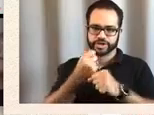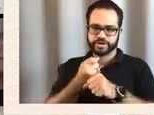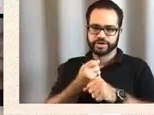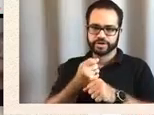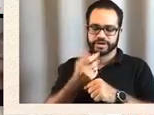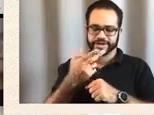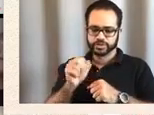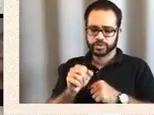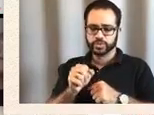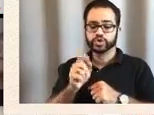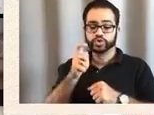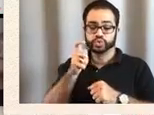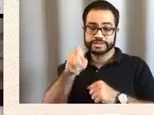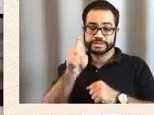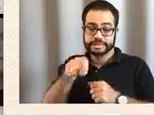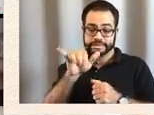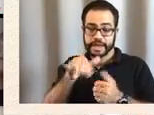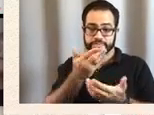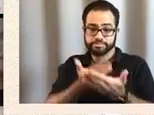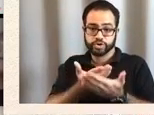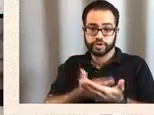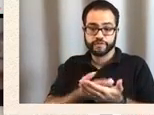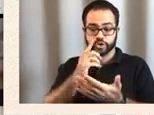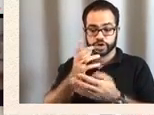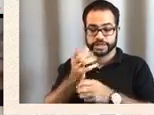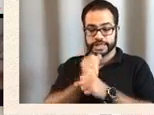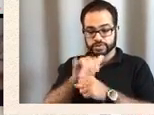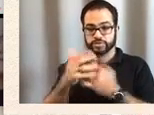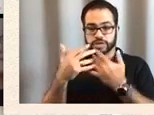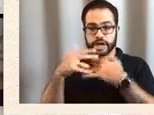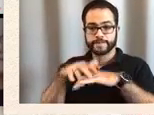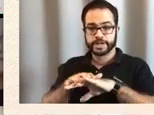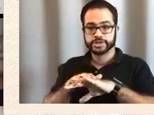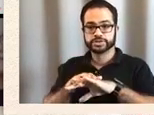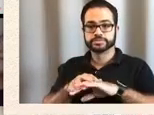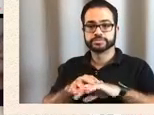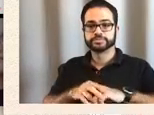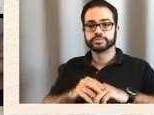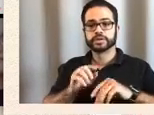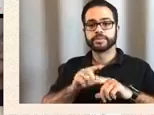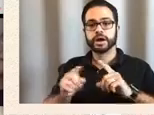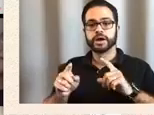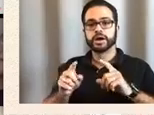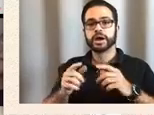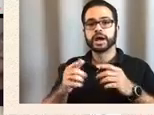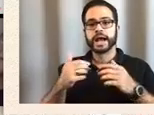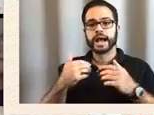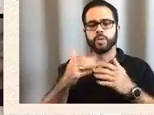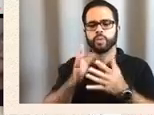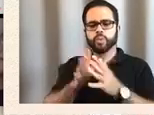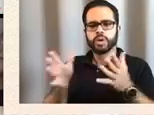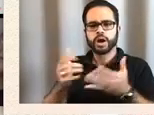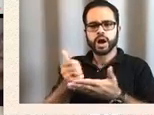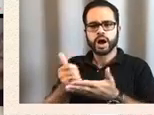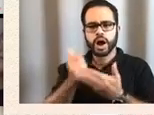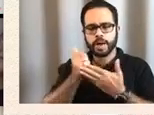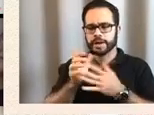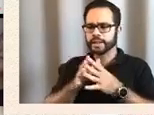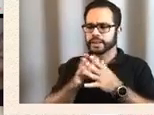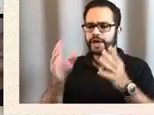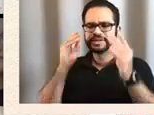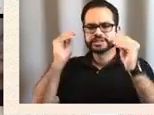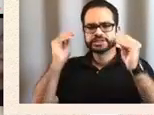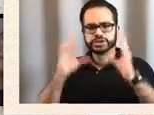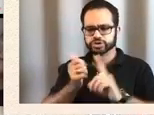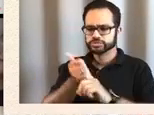documentation to get those accommodations. What I did have that helped a lot is a lot of teachers who were just willing to help me